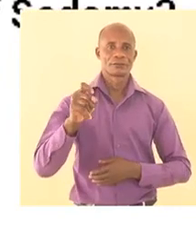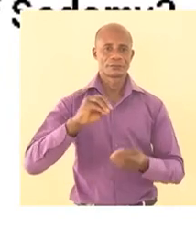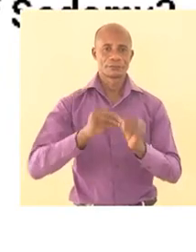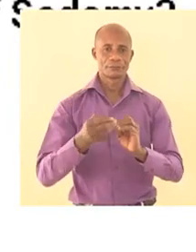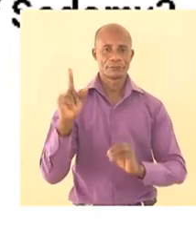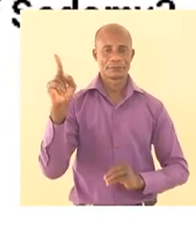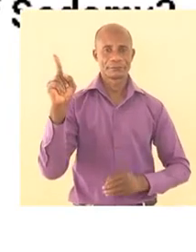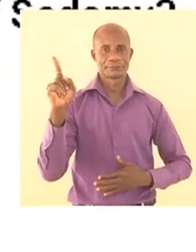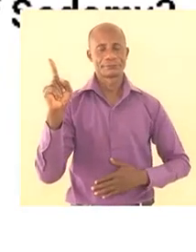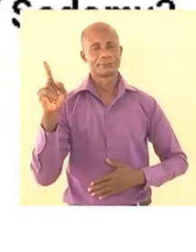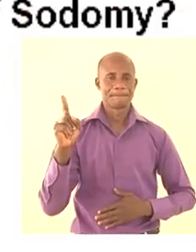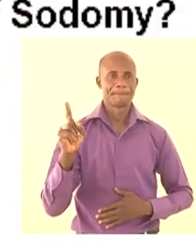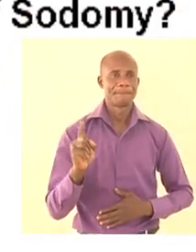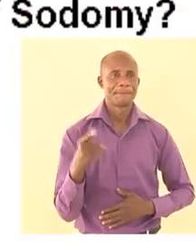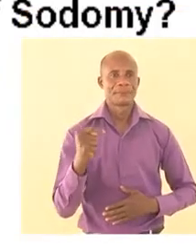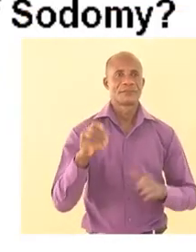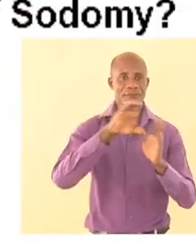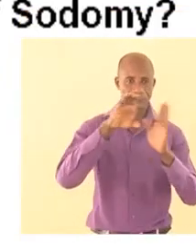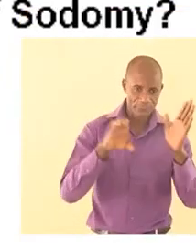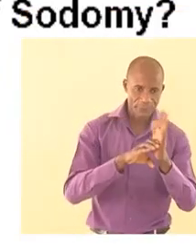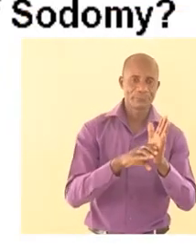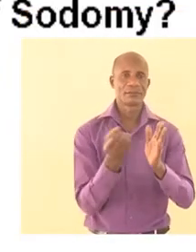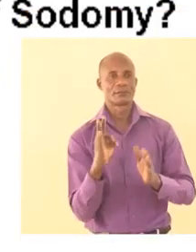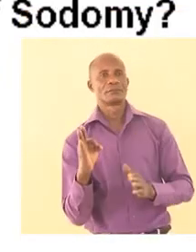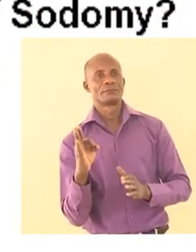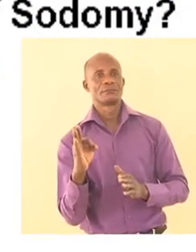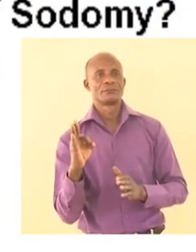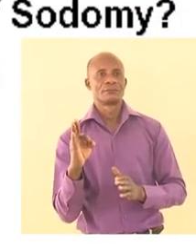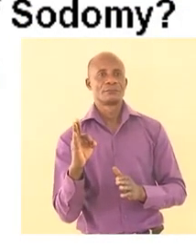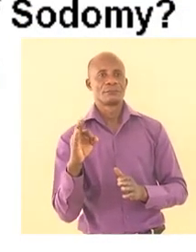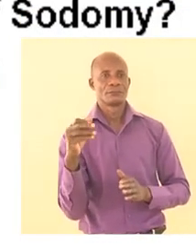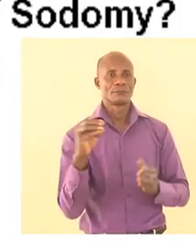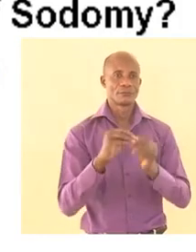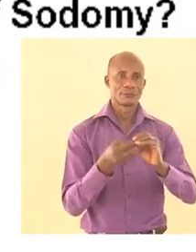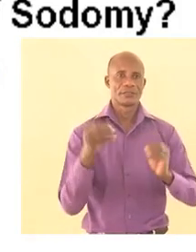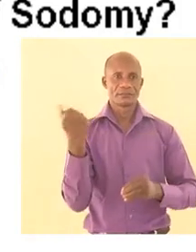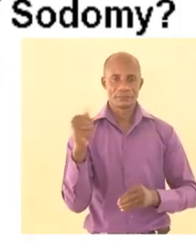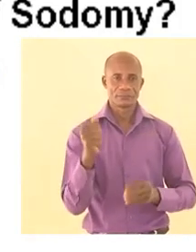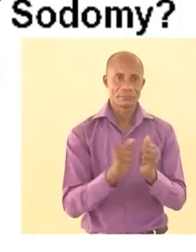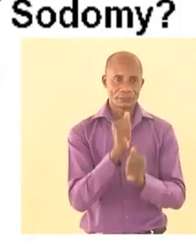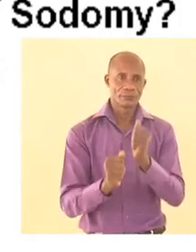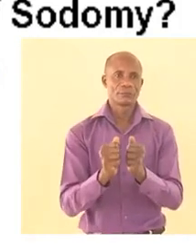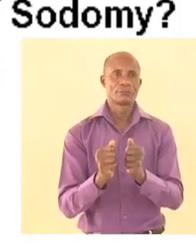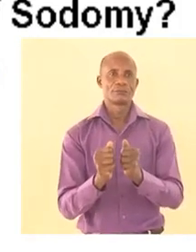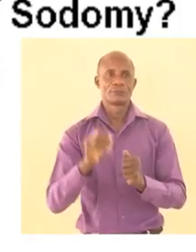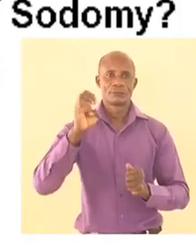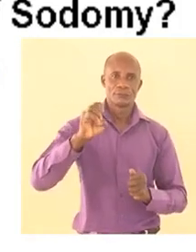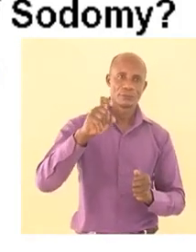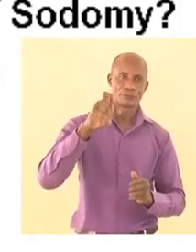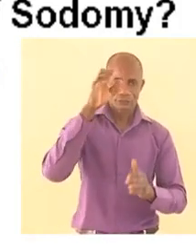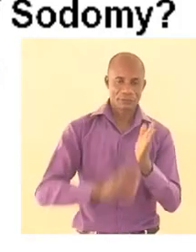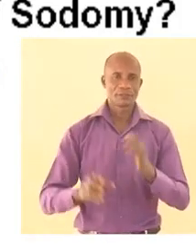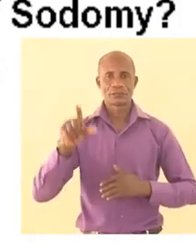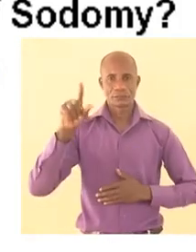Question number one. The commandment number 10, which is Exodus chapter